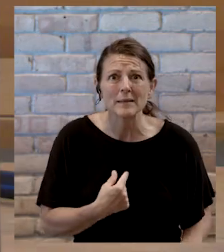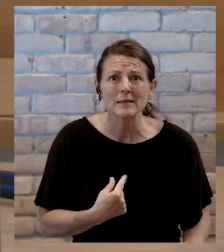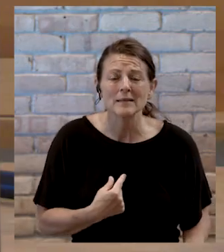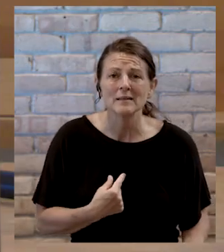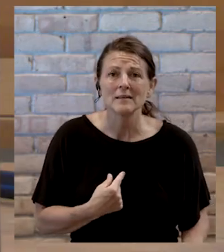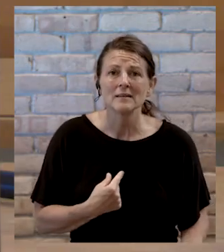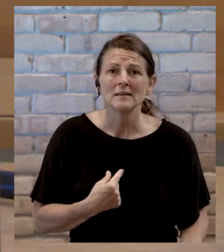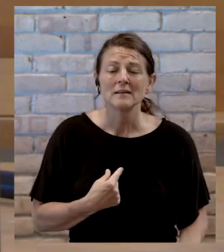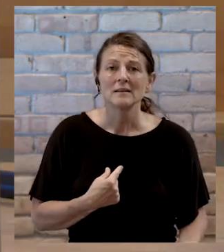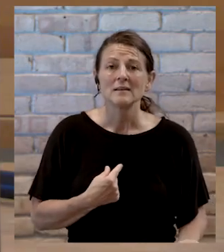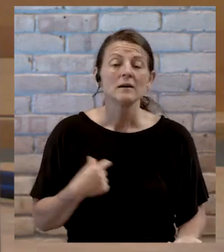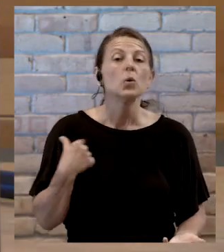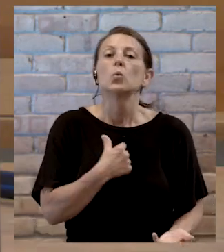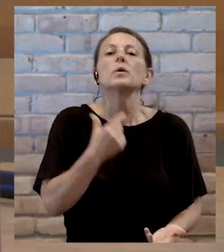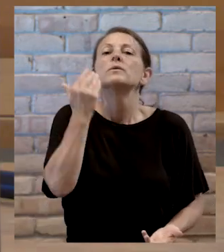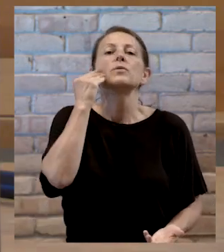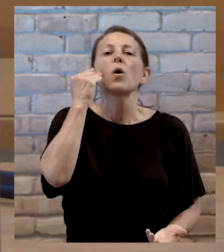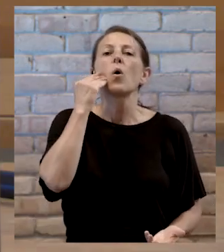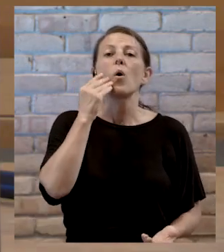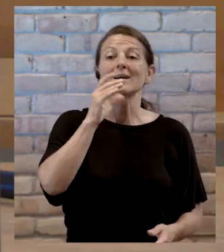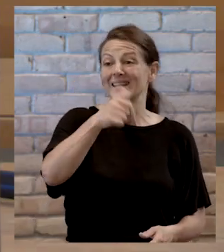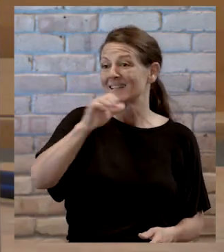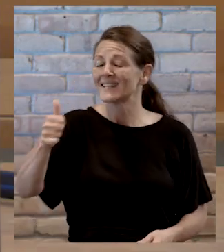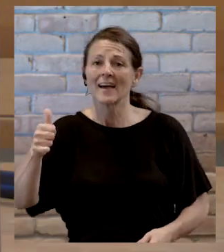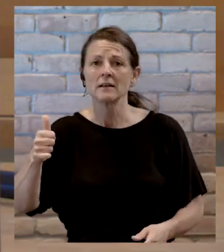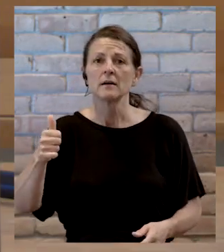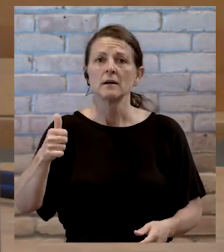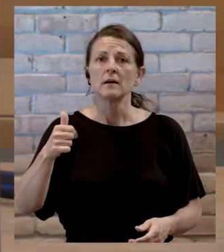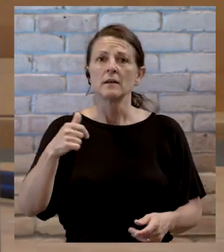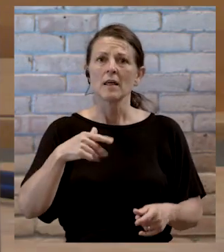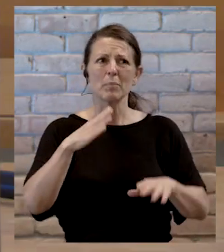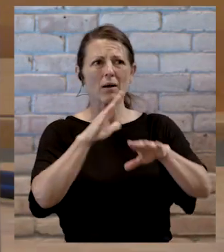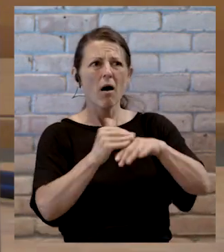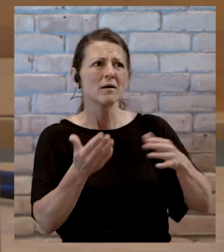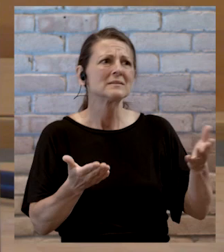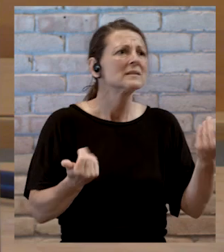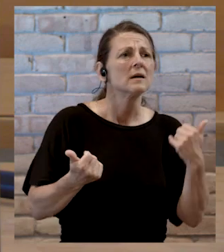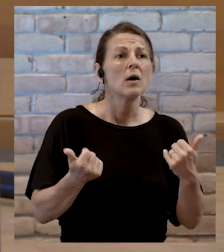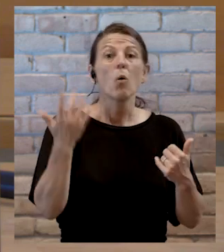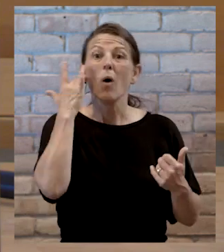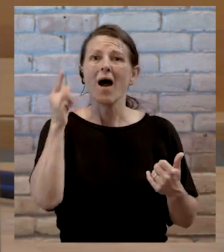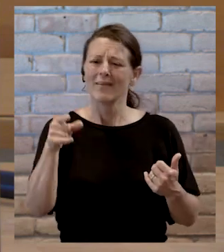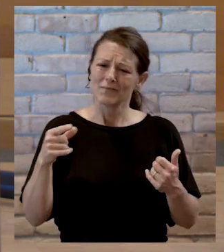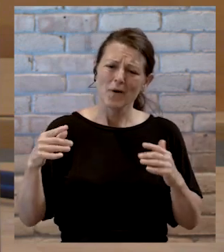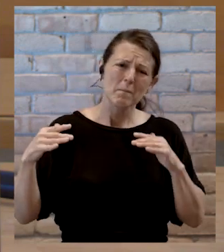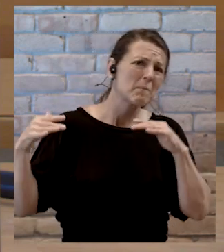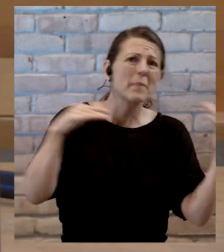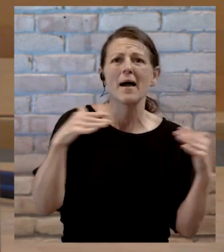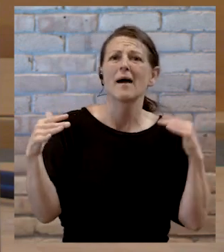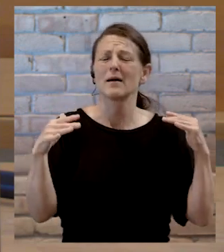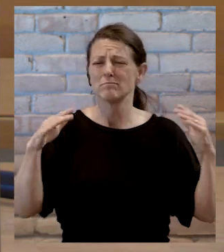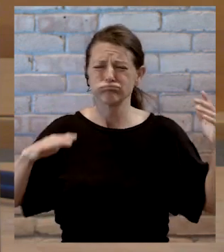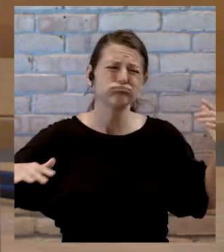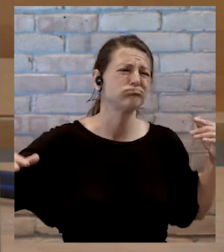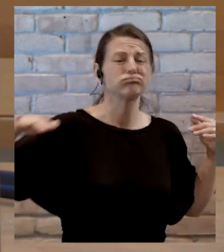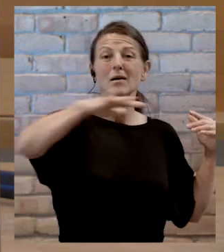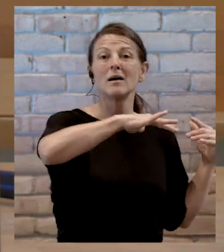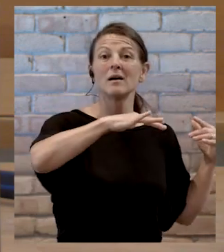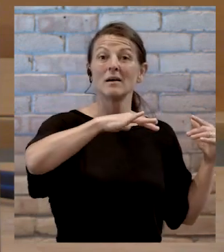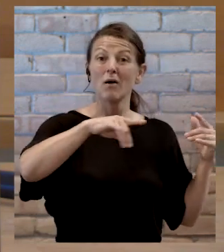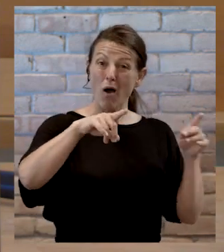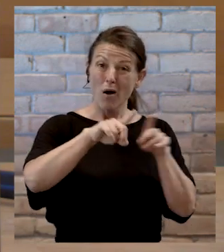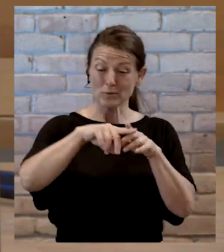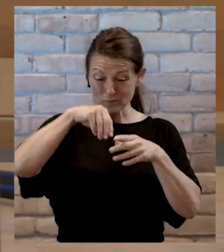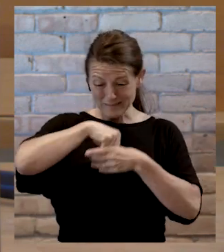And we know that a 10-10 has been called, that there's a battle raging on all around us and even inside of